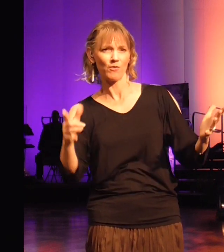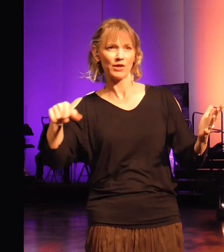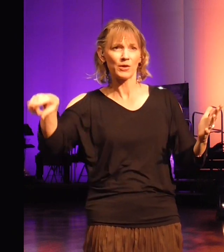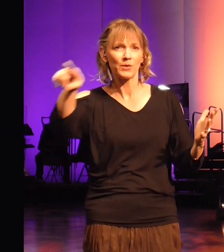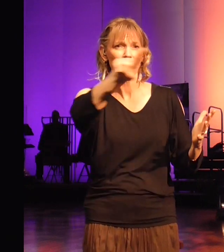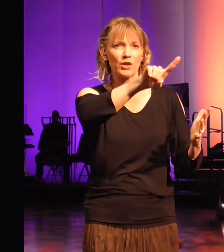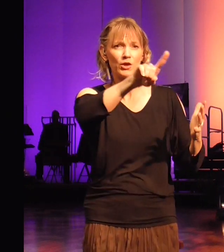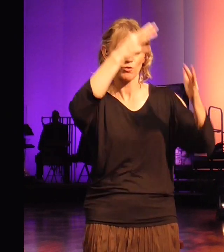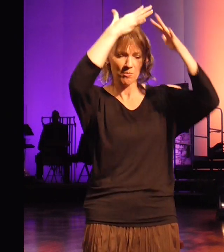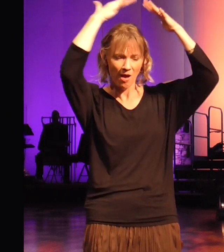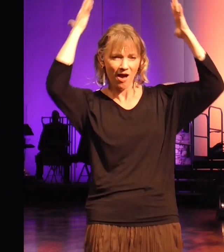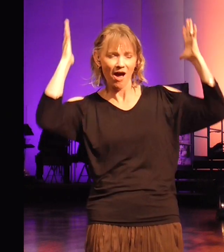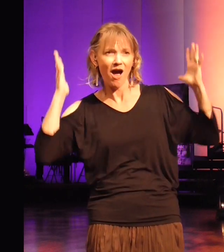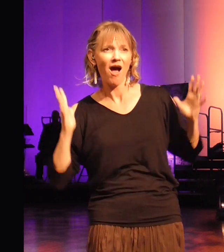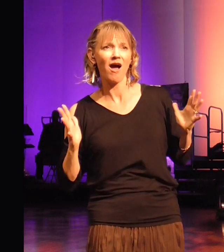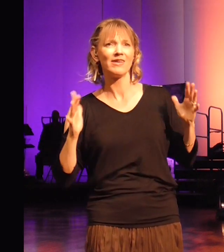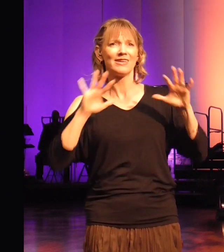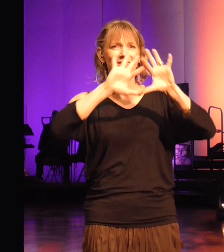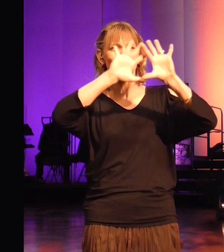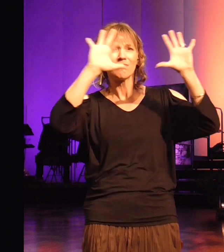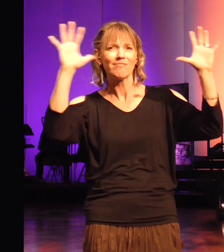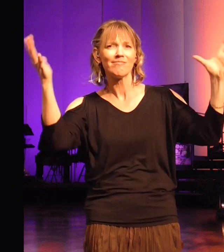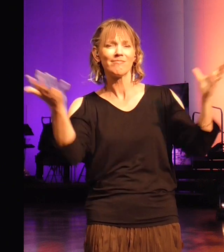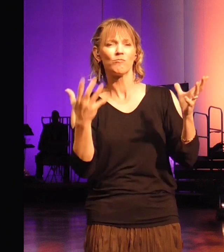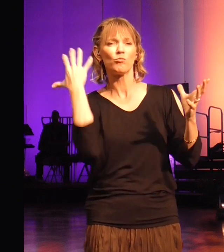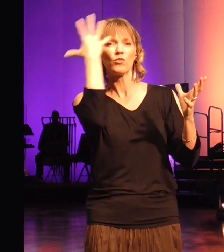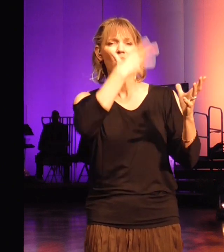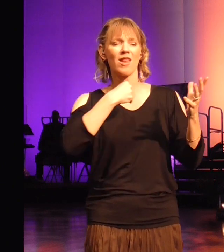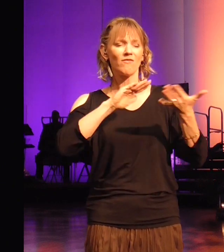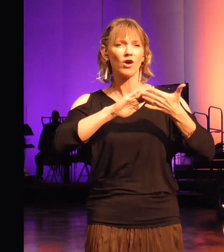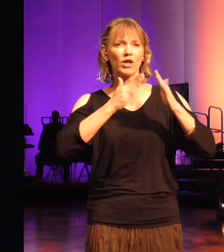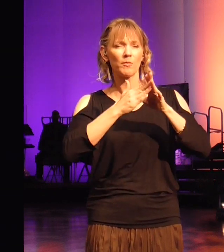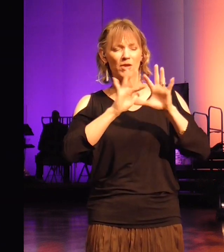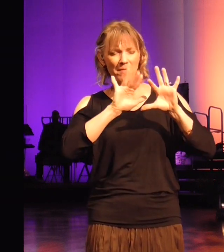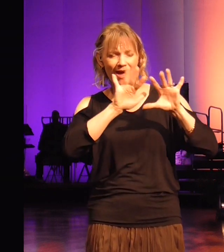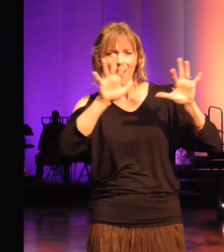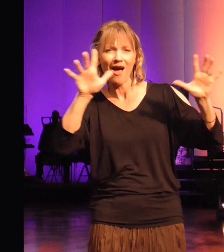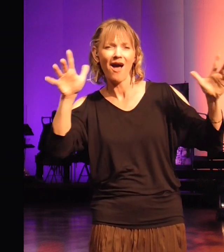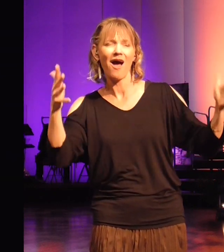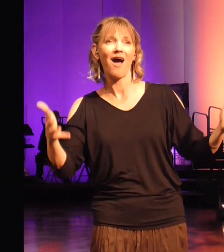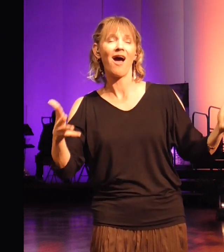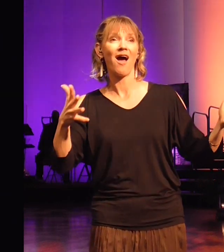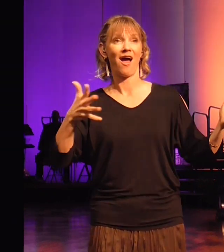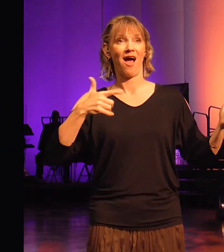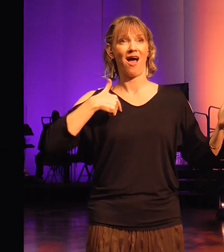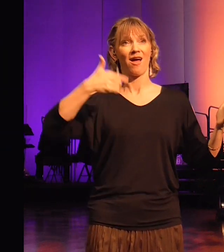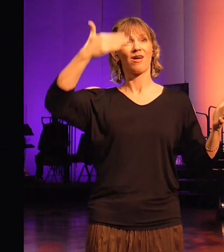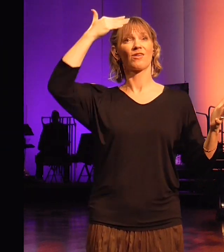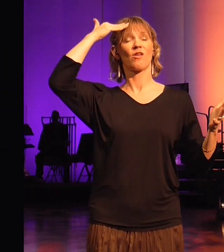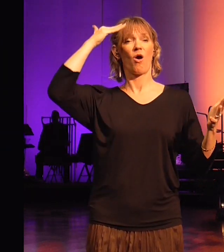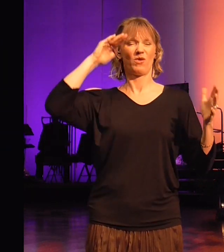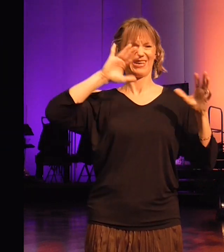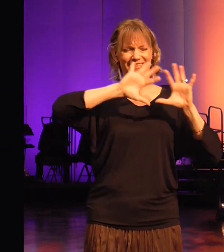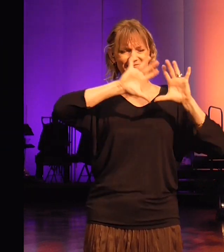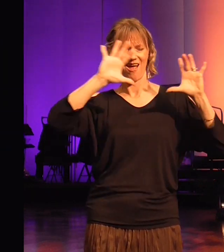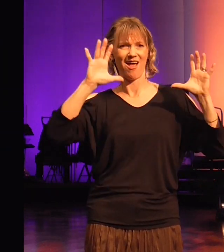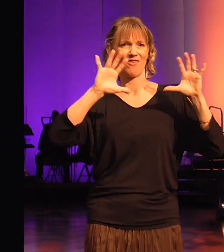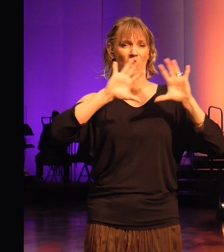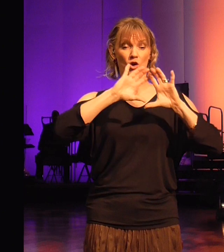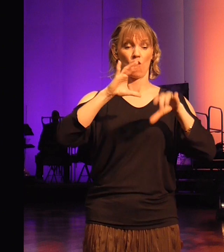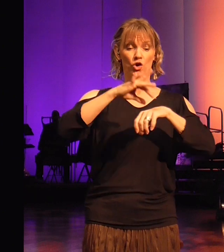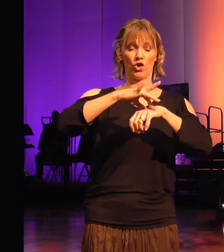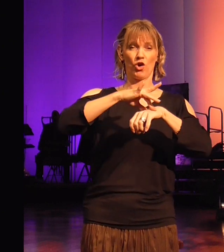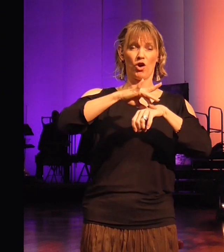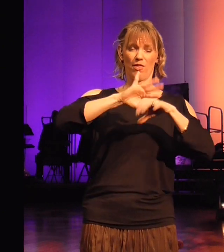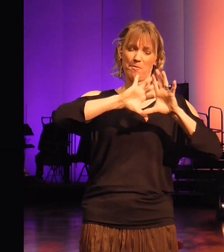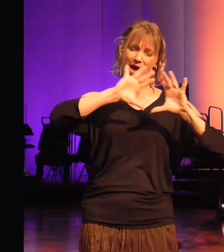our beautiful community. And I behold that it is surrounding Grandmother Earth. It is